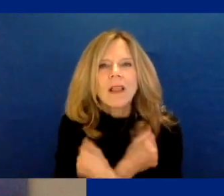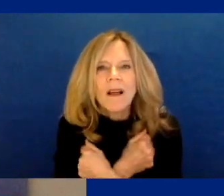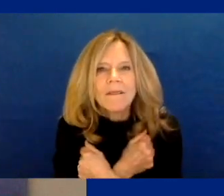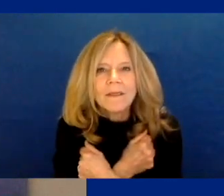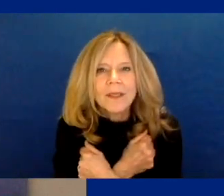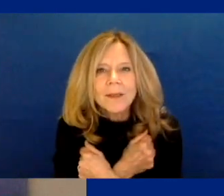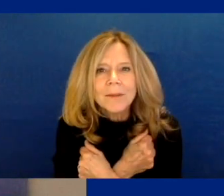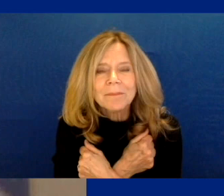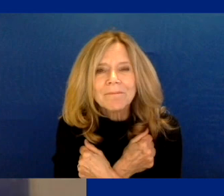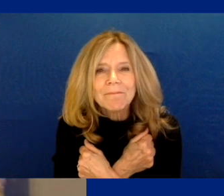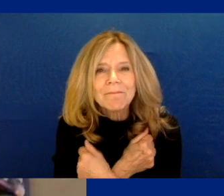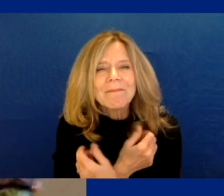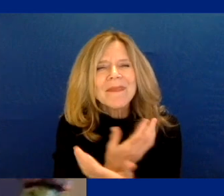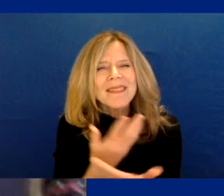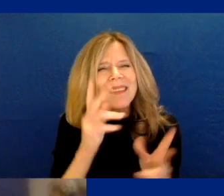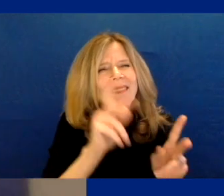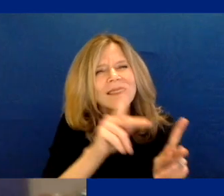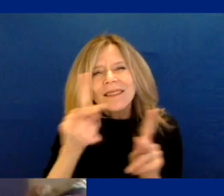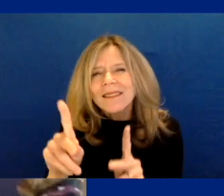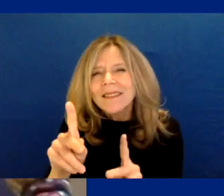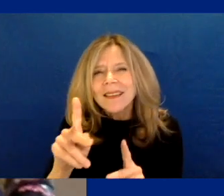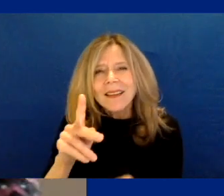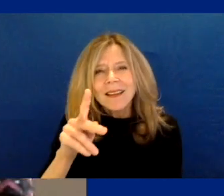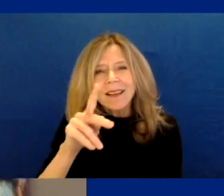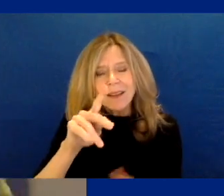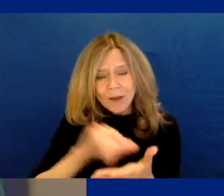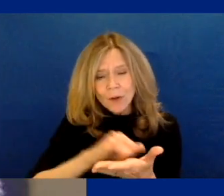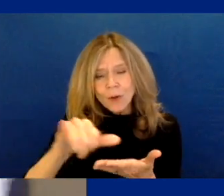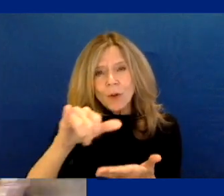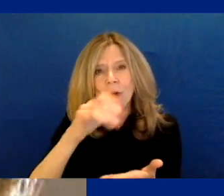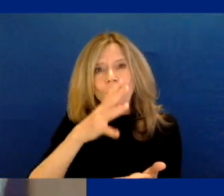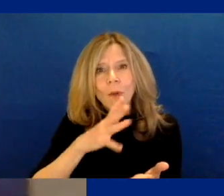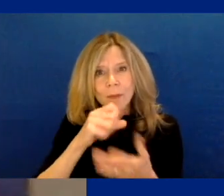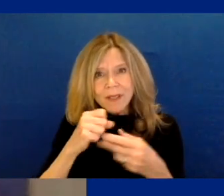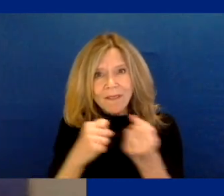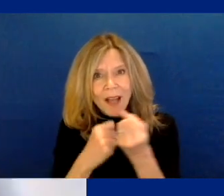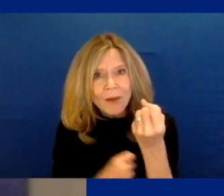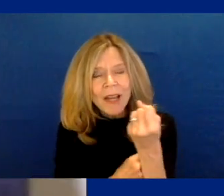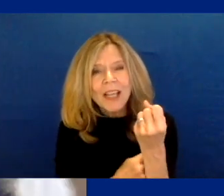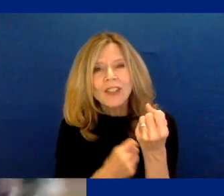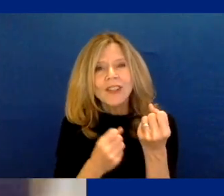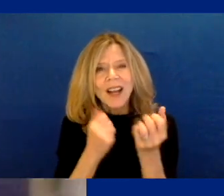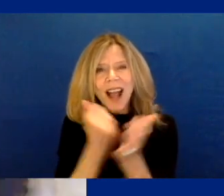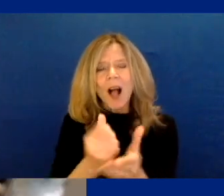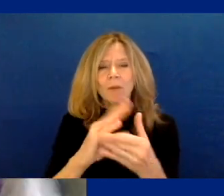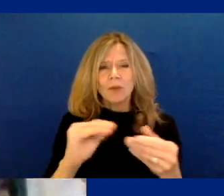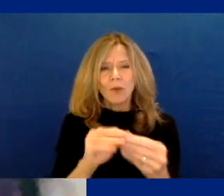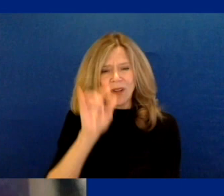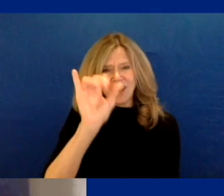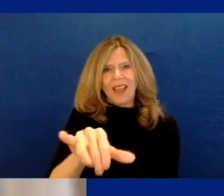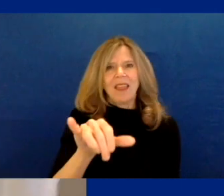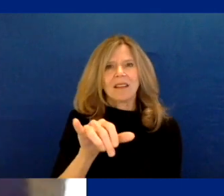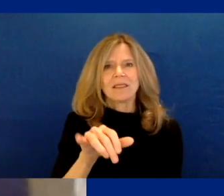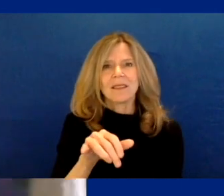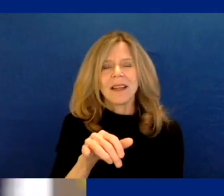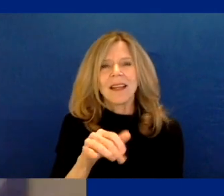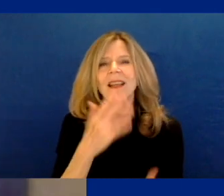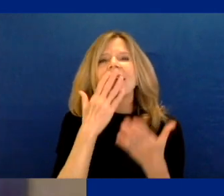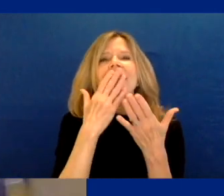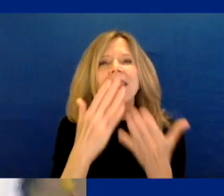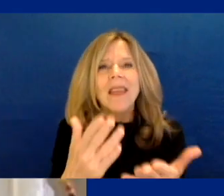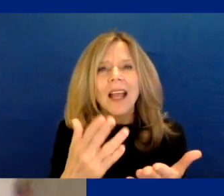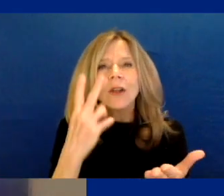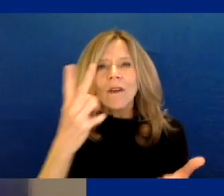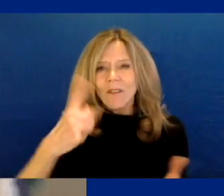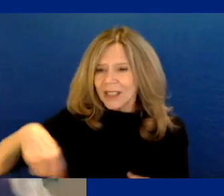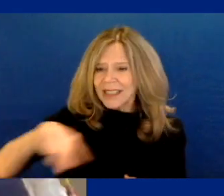It is because of the work of the New York Women's Foundation that stories like mine and Yvonne's come into focus. Thank you for seeing all